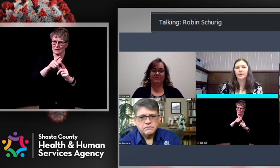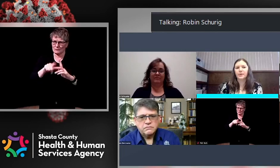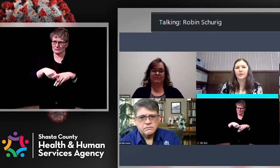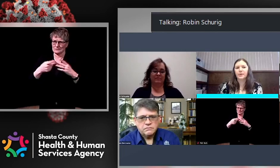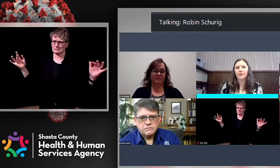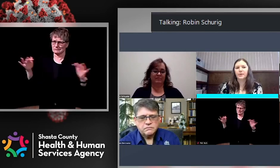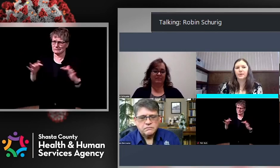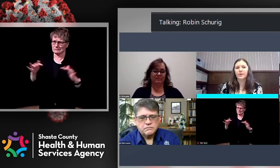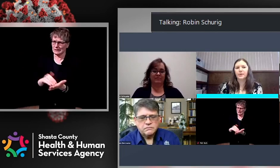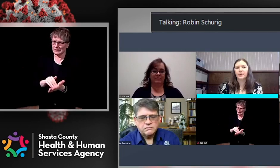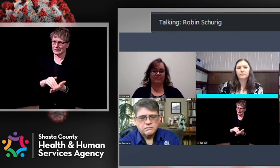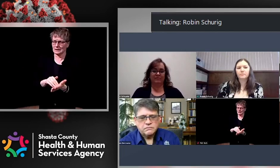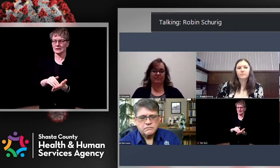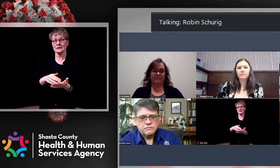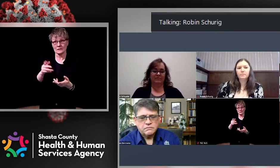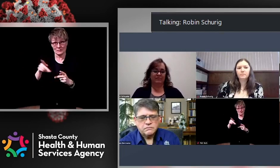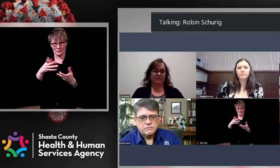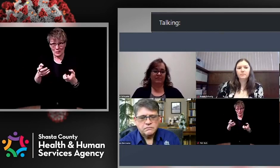April.